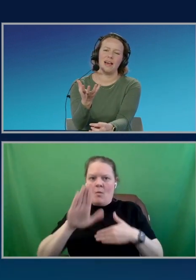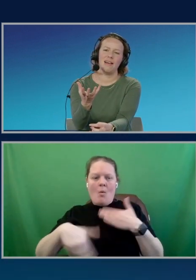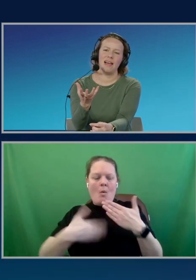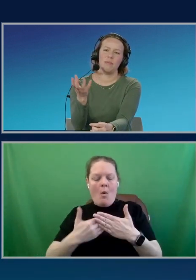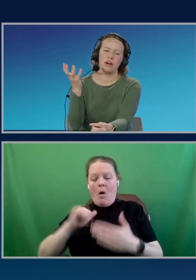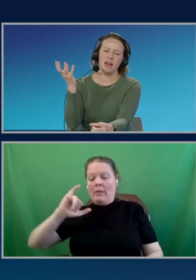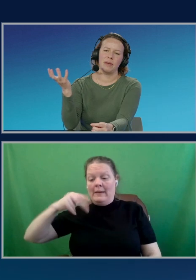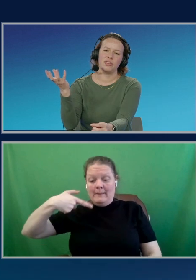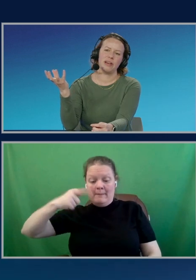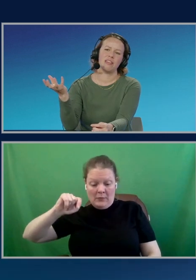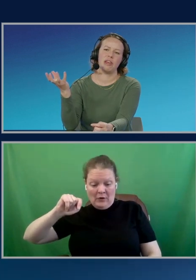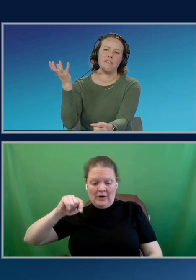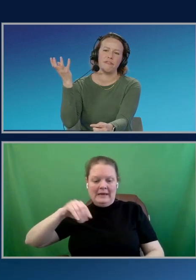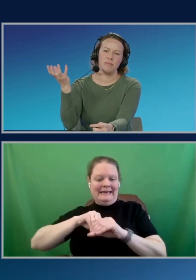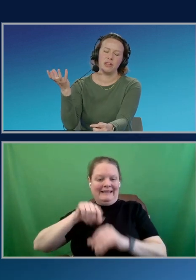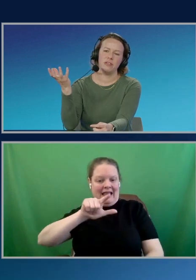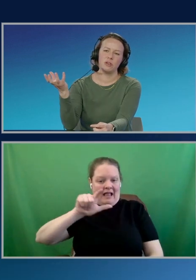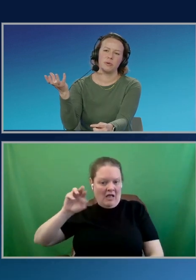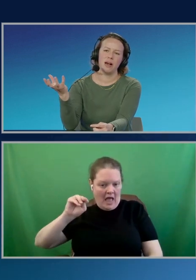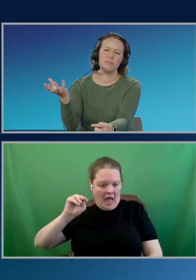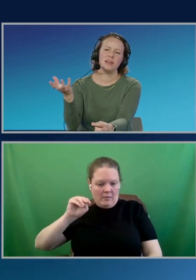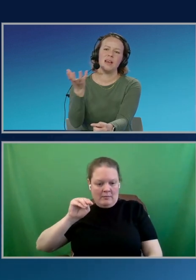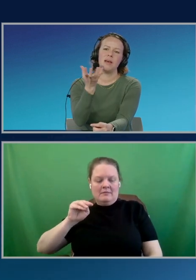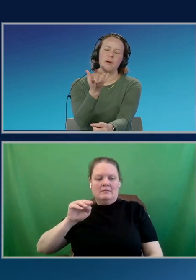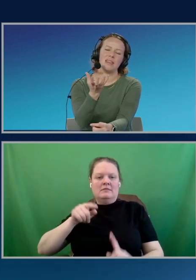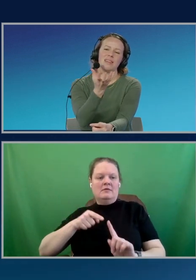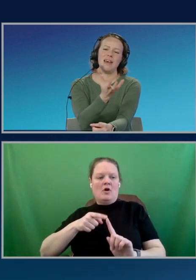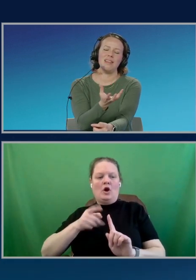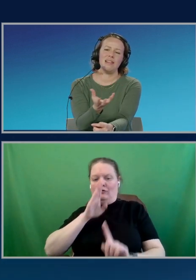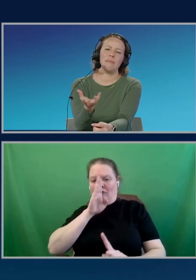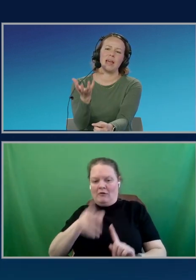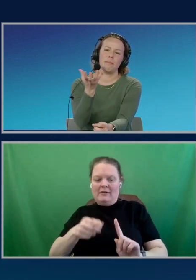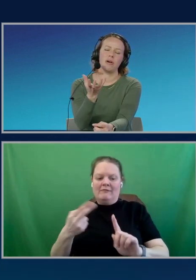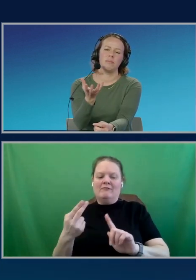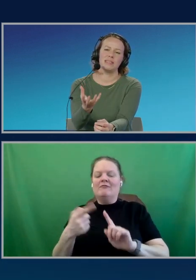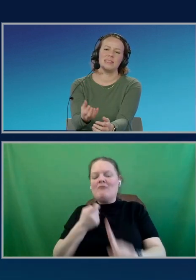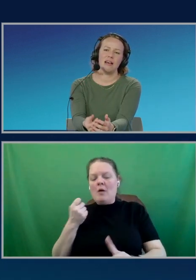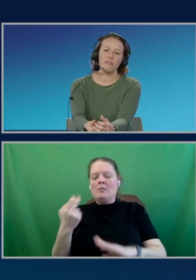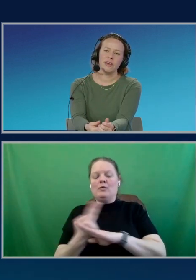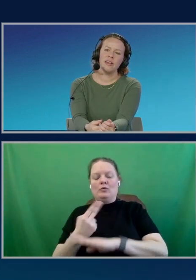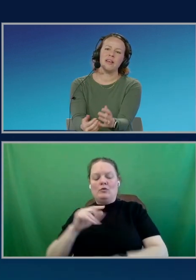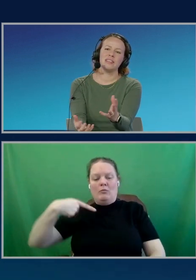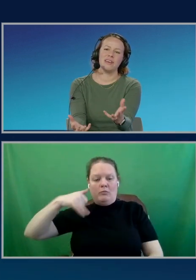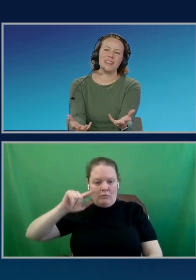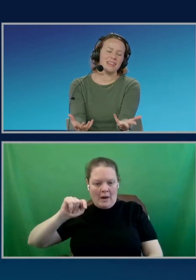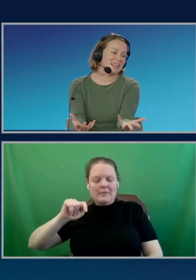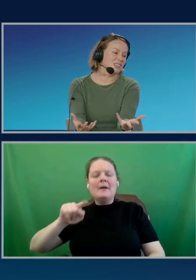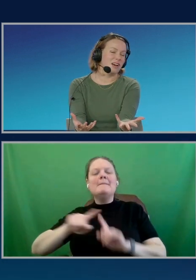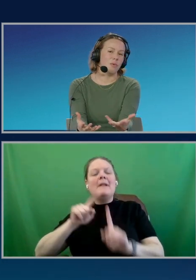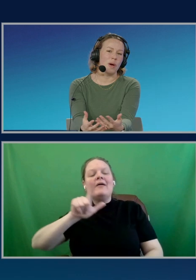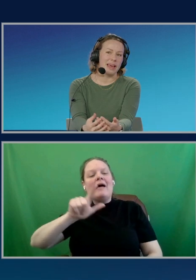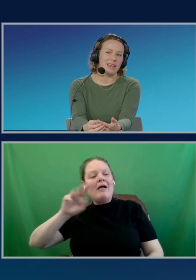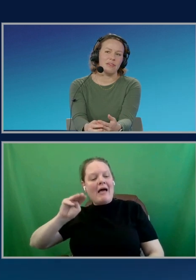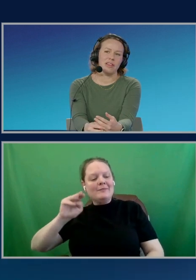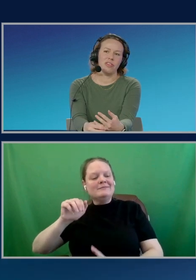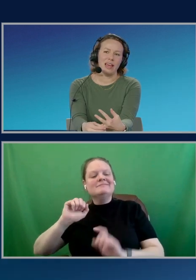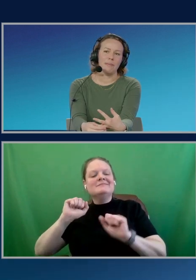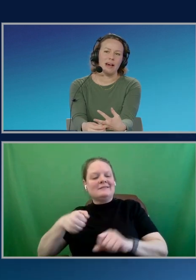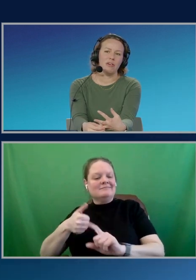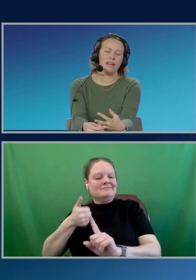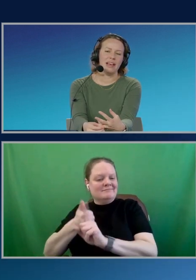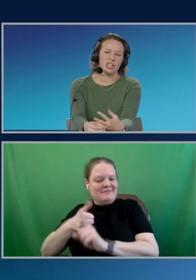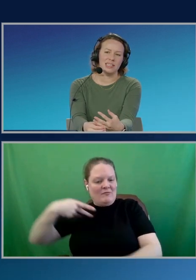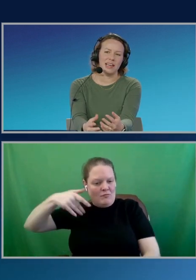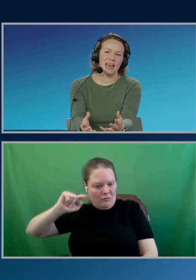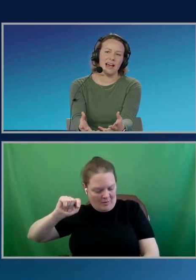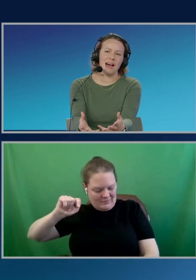into the LLM are coming directly from the user prompt, but that the LLM can prompt itself. And so I think that's a way that you can think